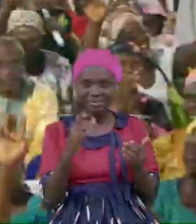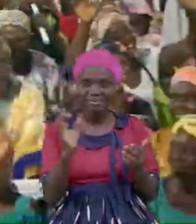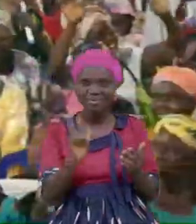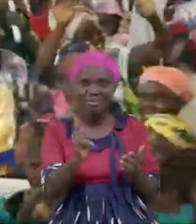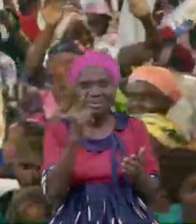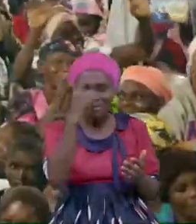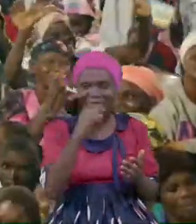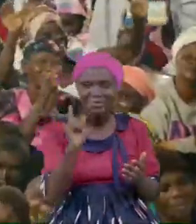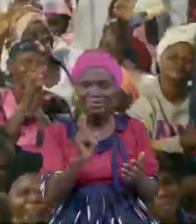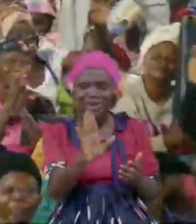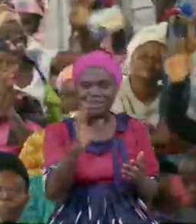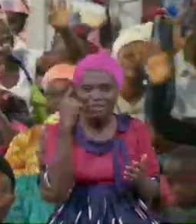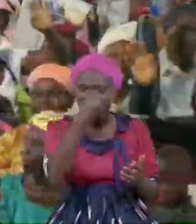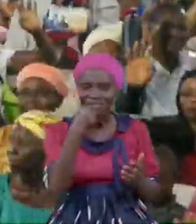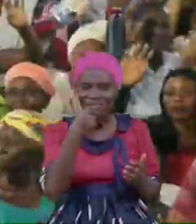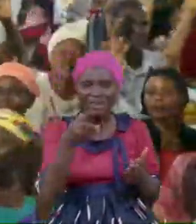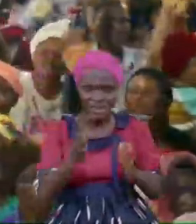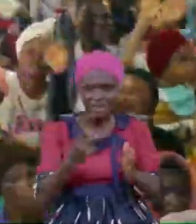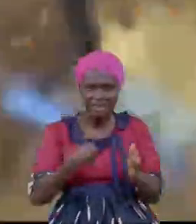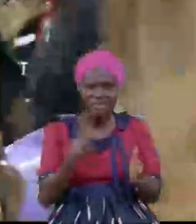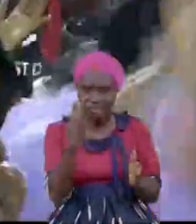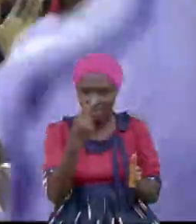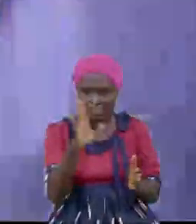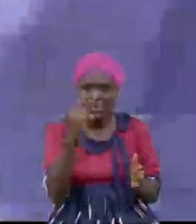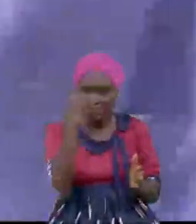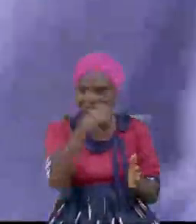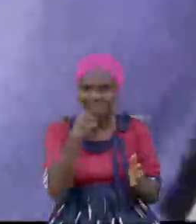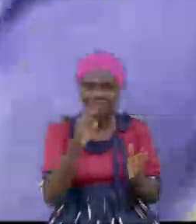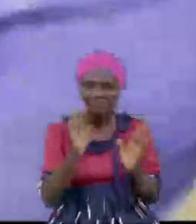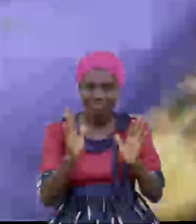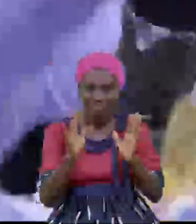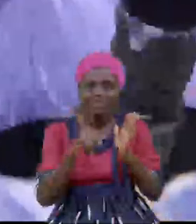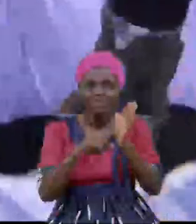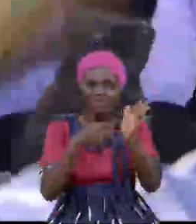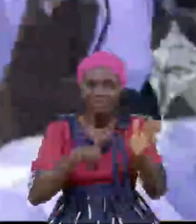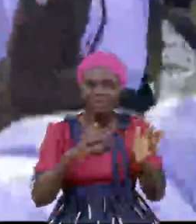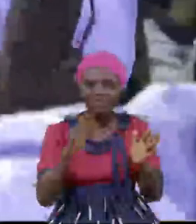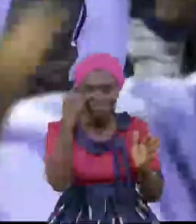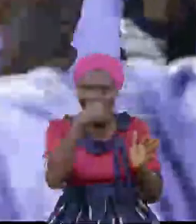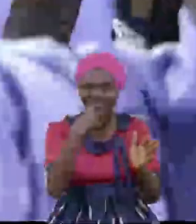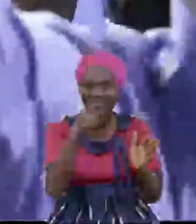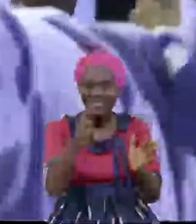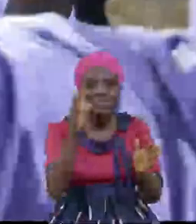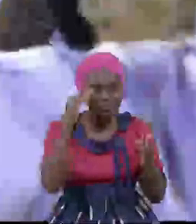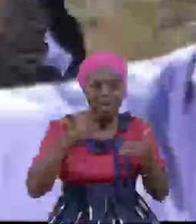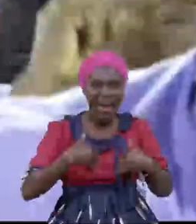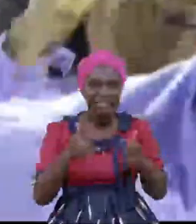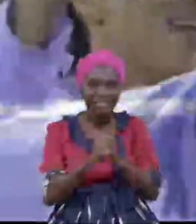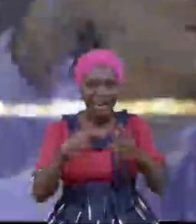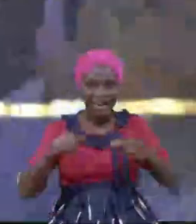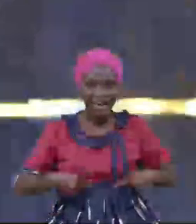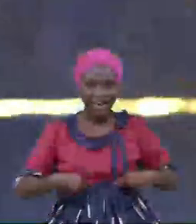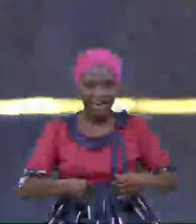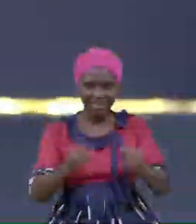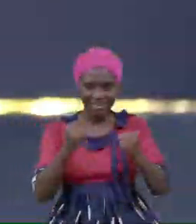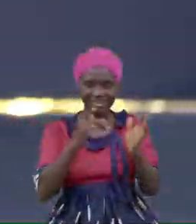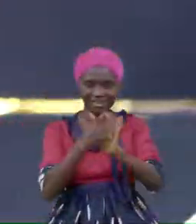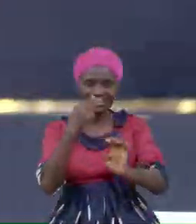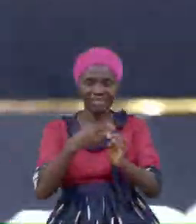face. I said, let me see your face. You have, in Jesus' name,